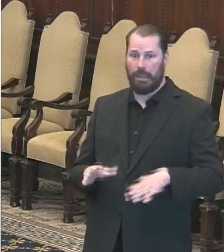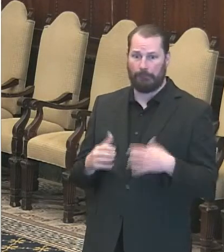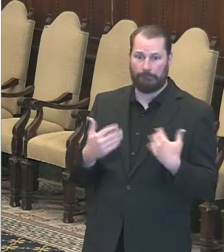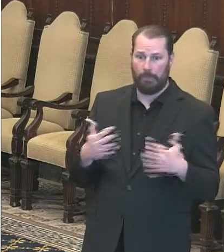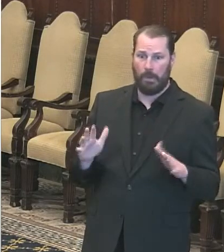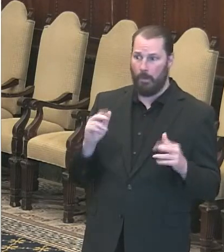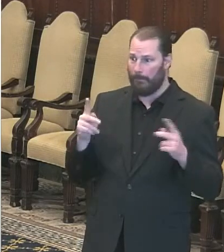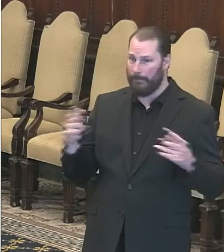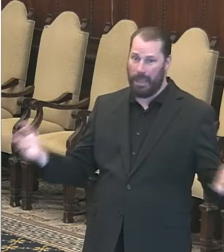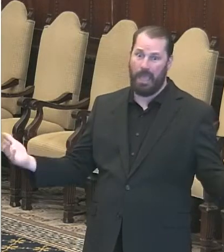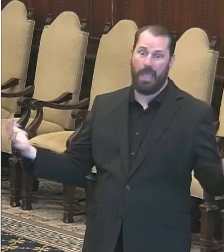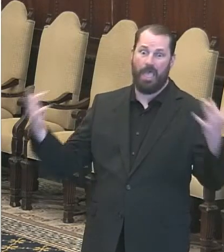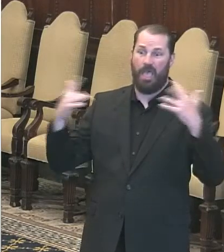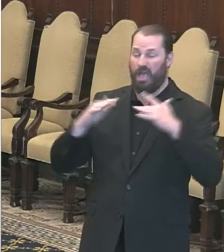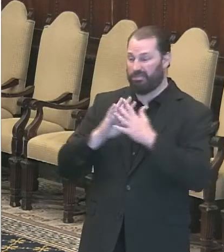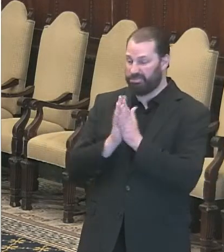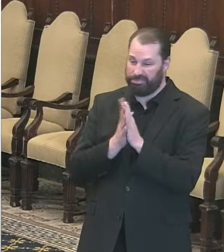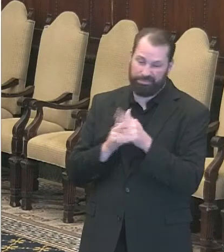people to be